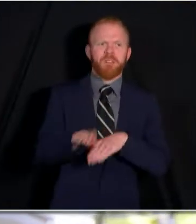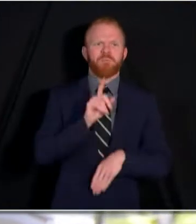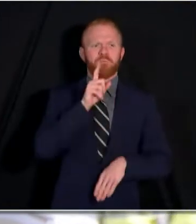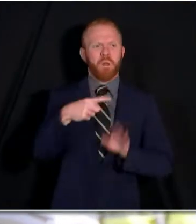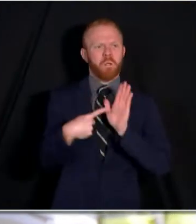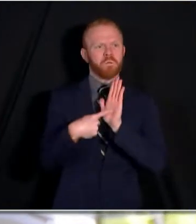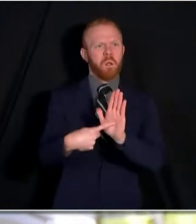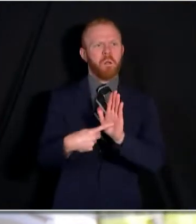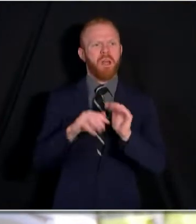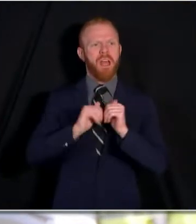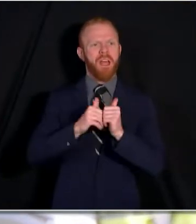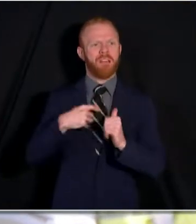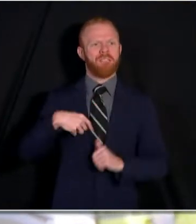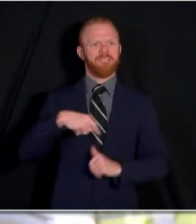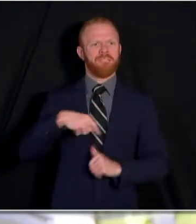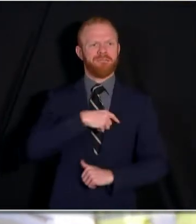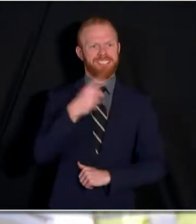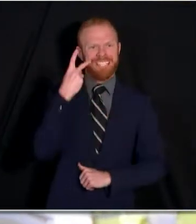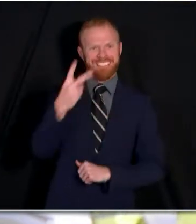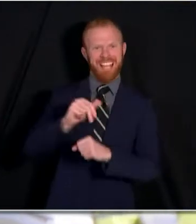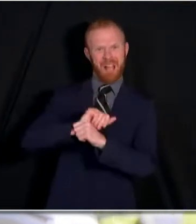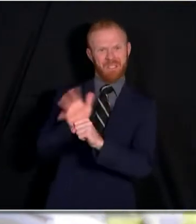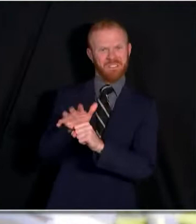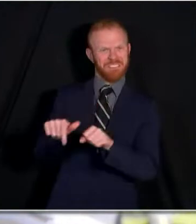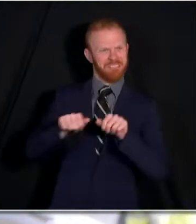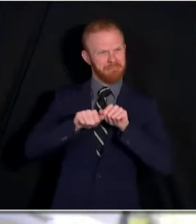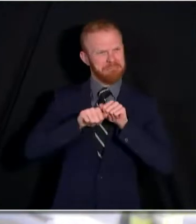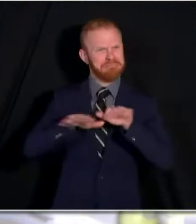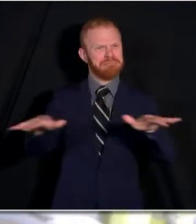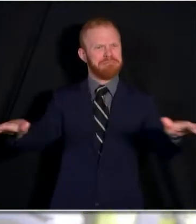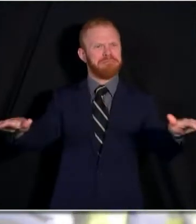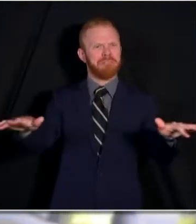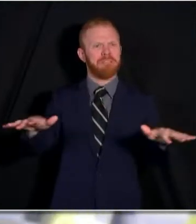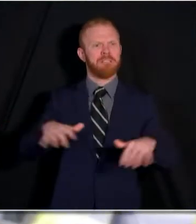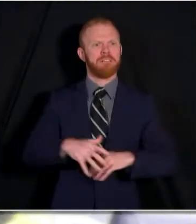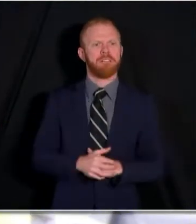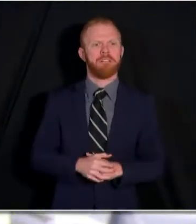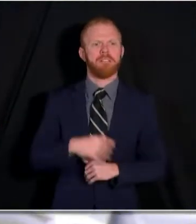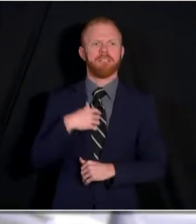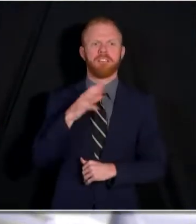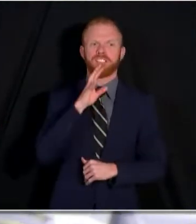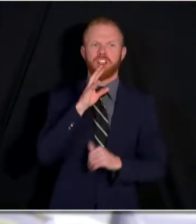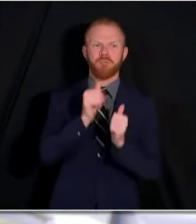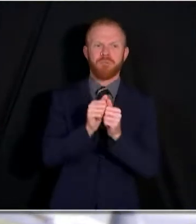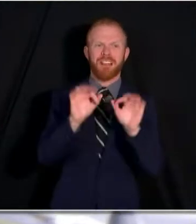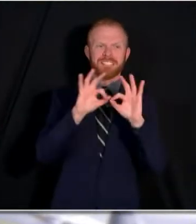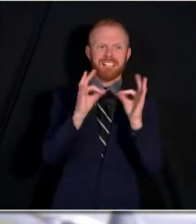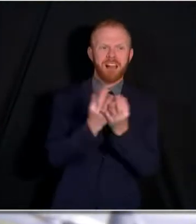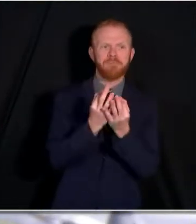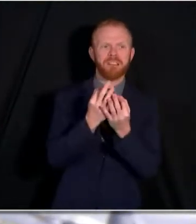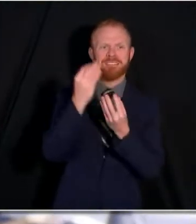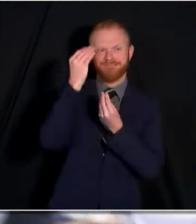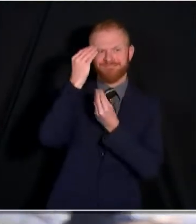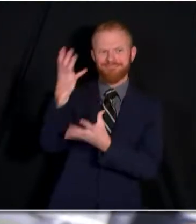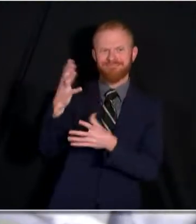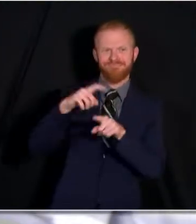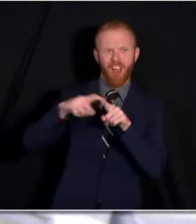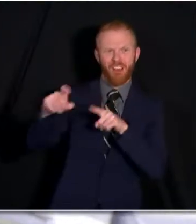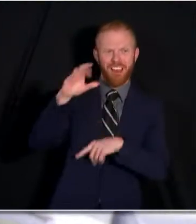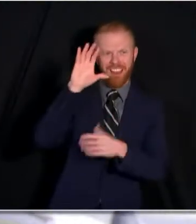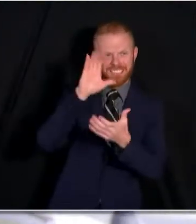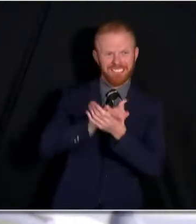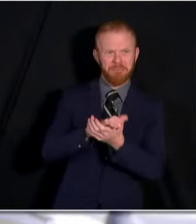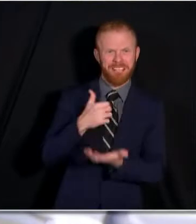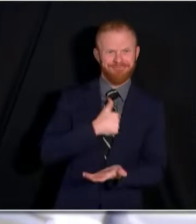fire. We have families we've talked to where you call the husband to say, I'm sorry about your son, please pass on